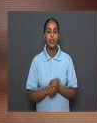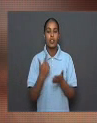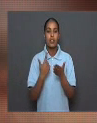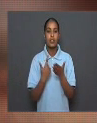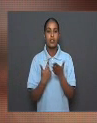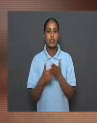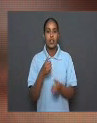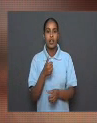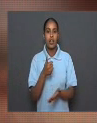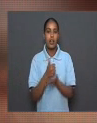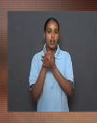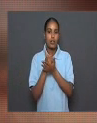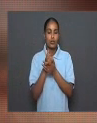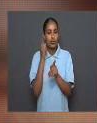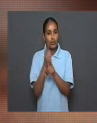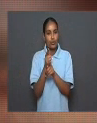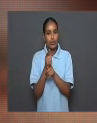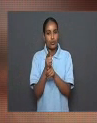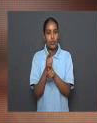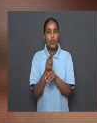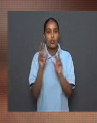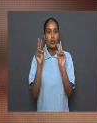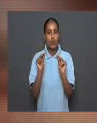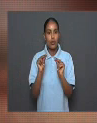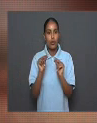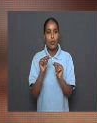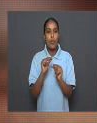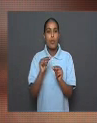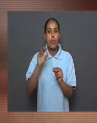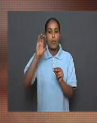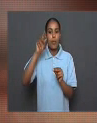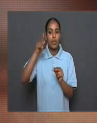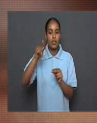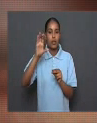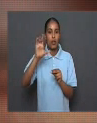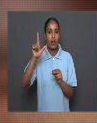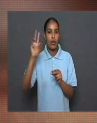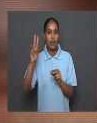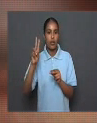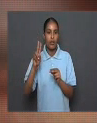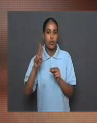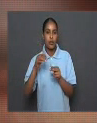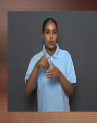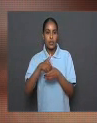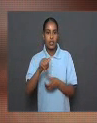This will help to ensure that no potassium chloride leaks